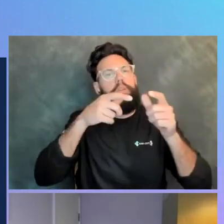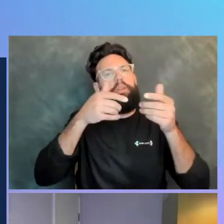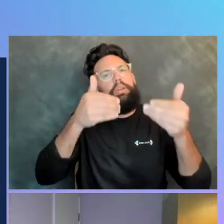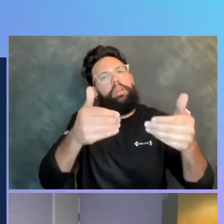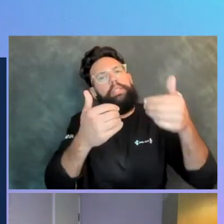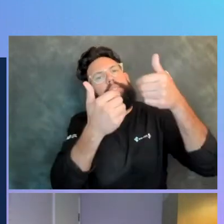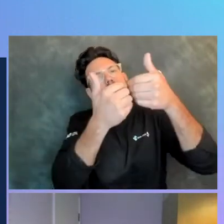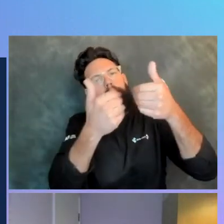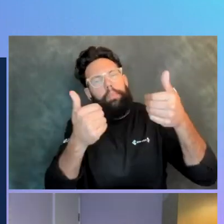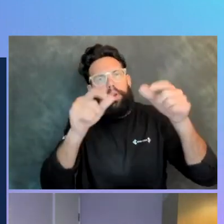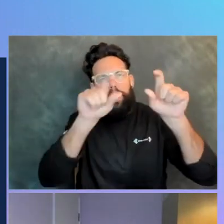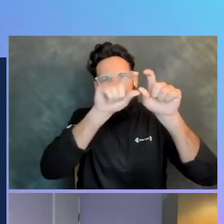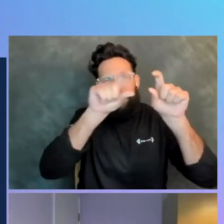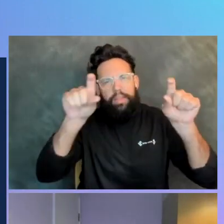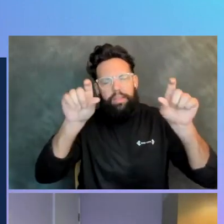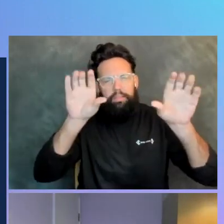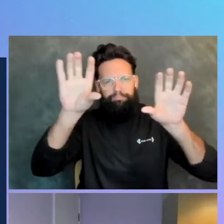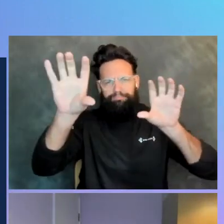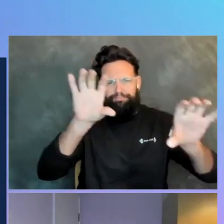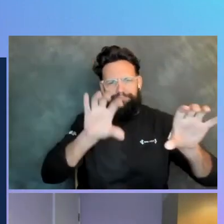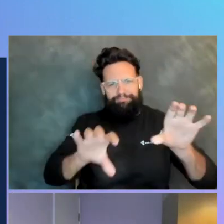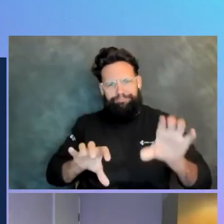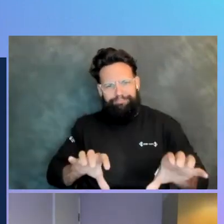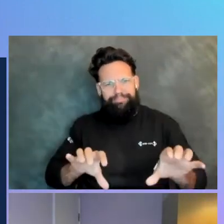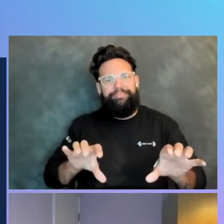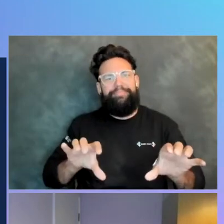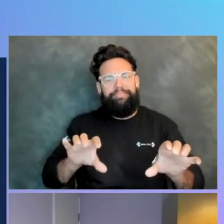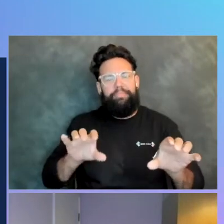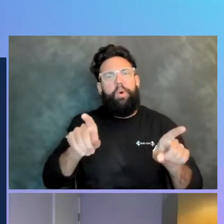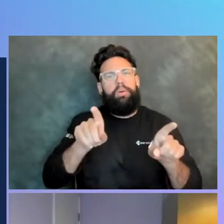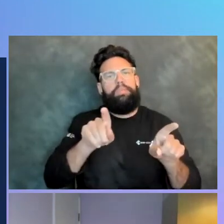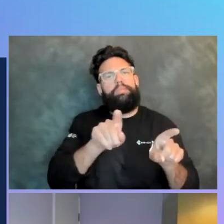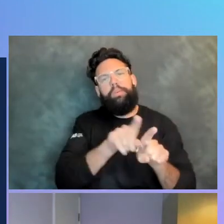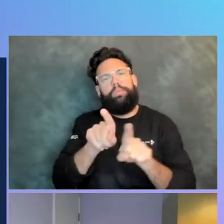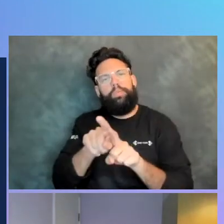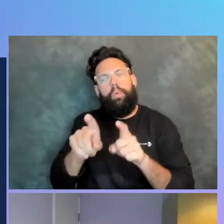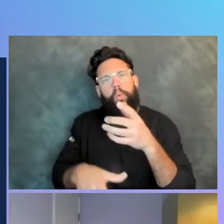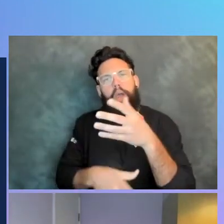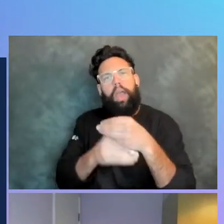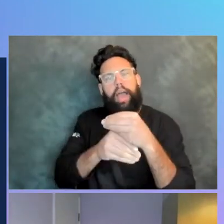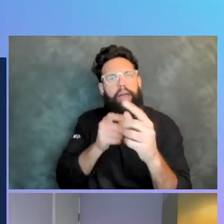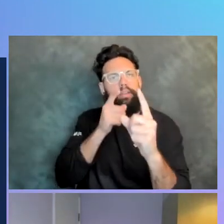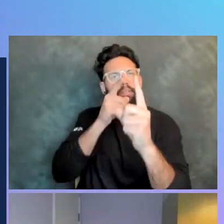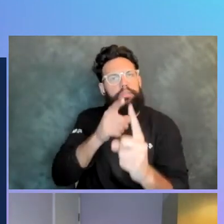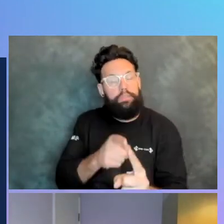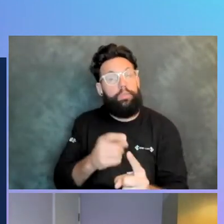provide structure to the piece, and also introduce bullet points to help the scannability, making it much easier to